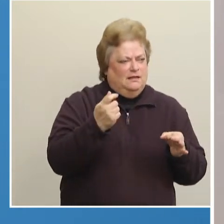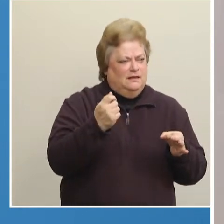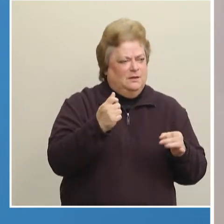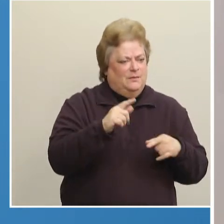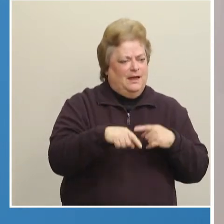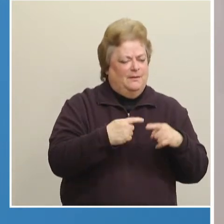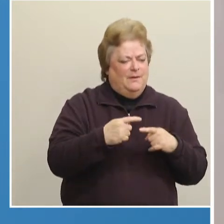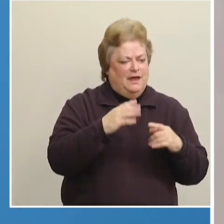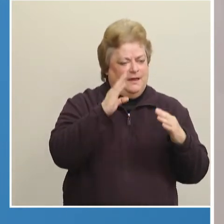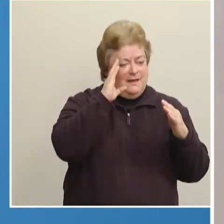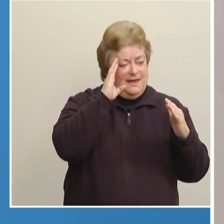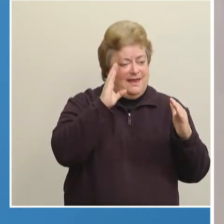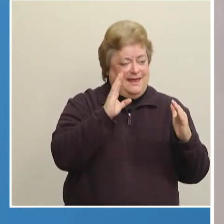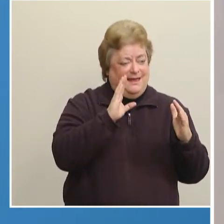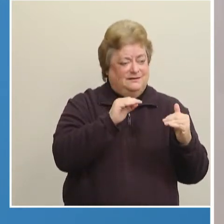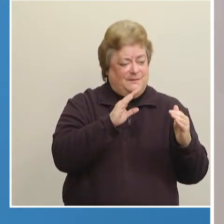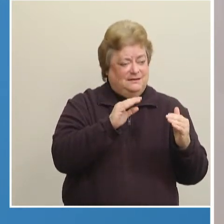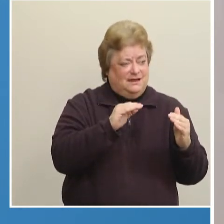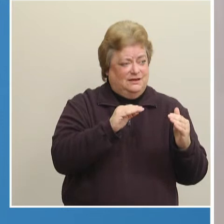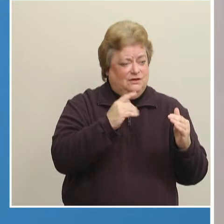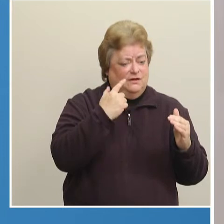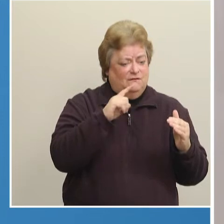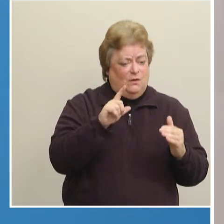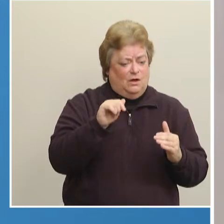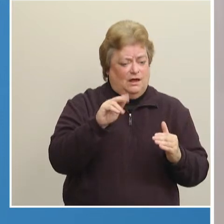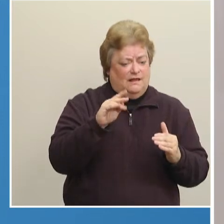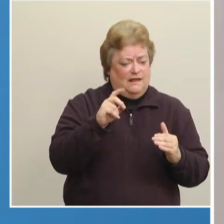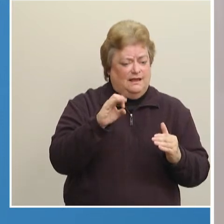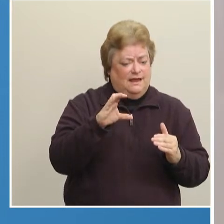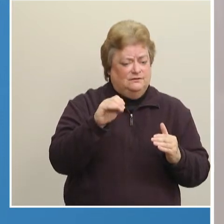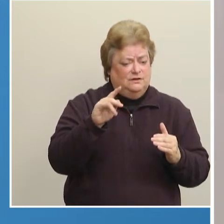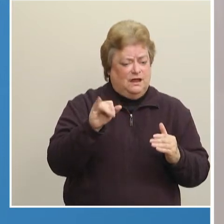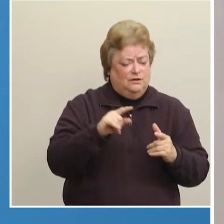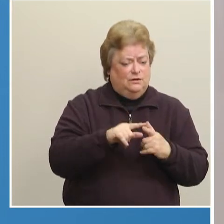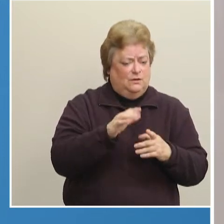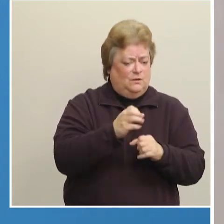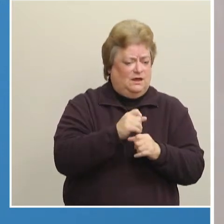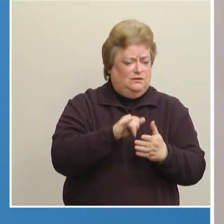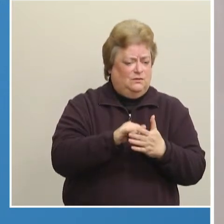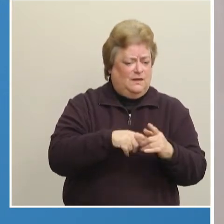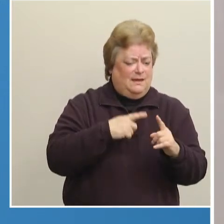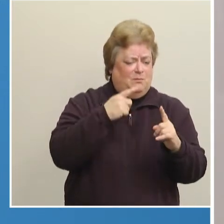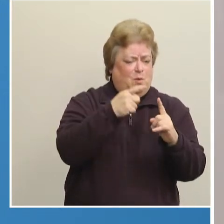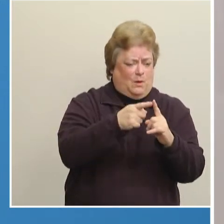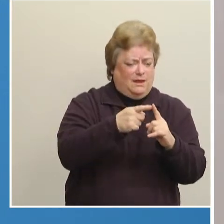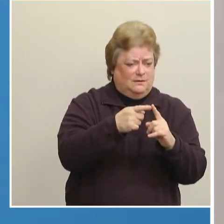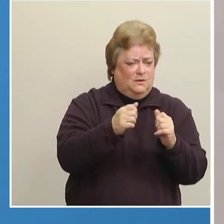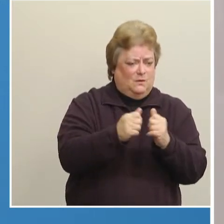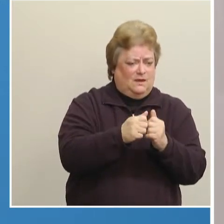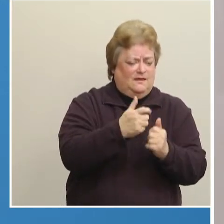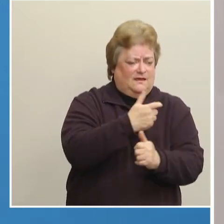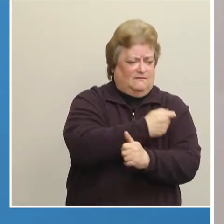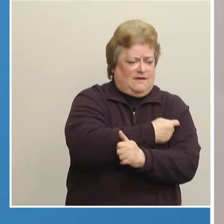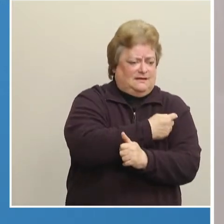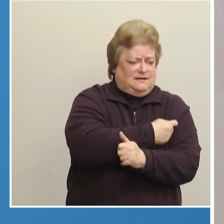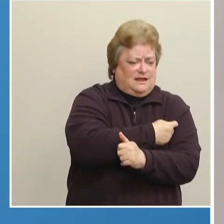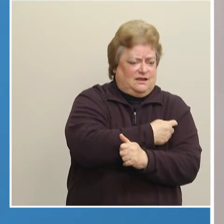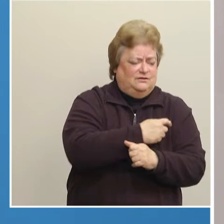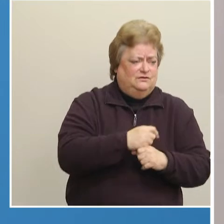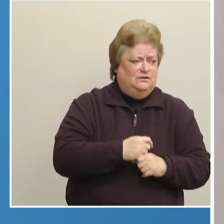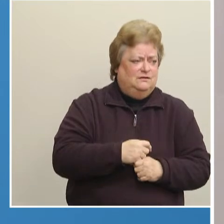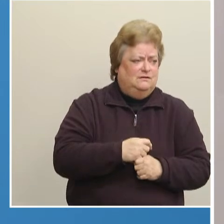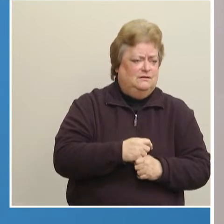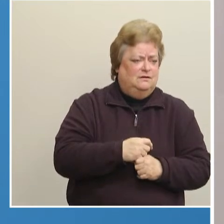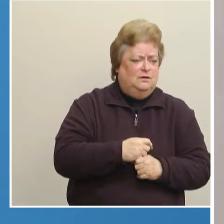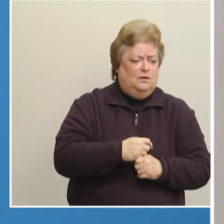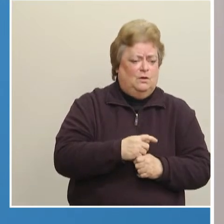the expectation for Lancaster County to get to a point in its vaccination phase where